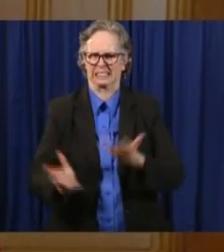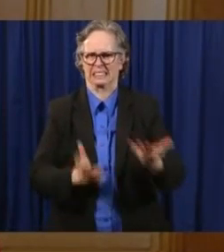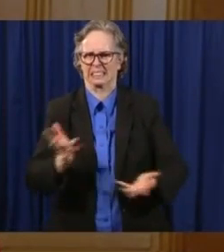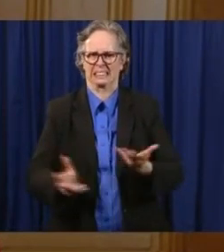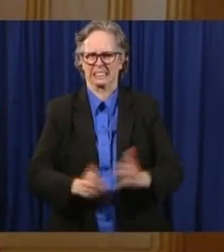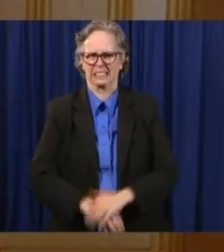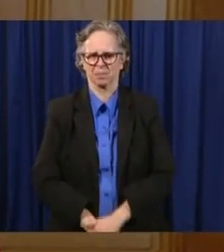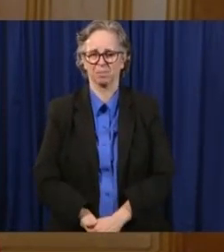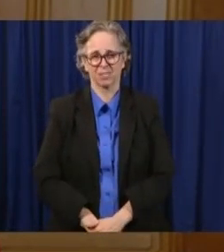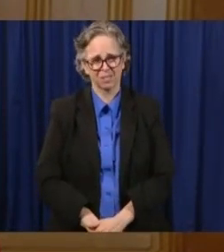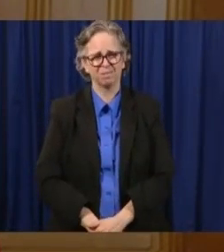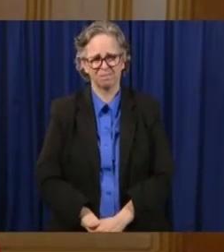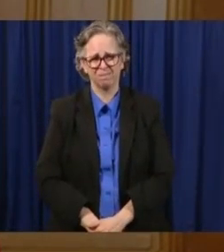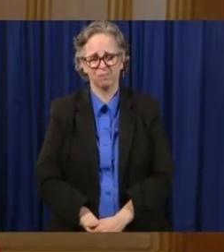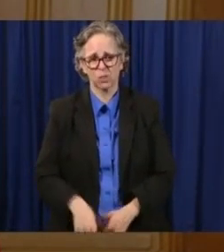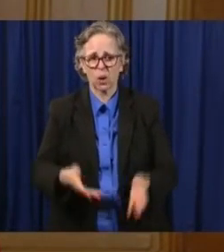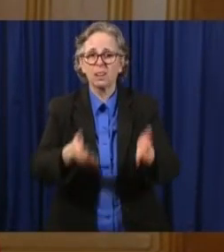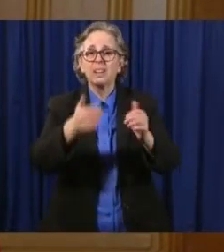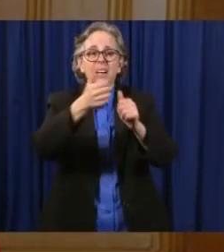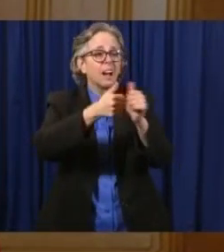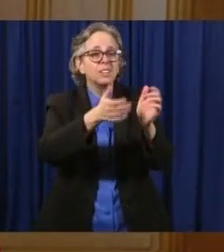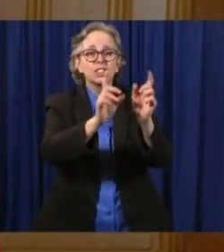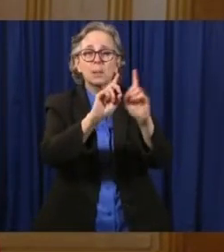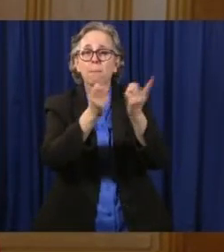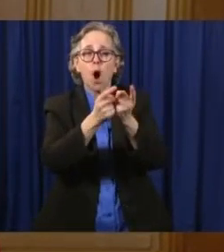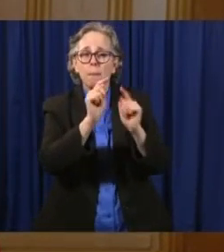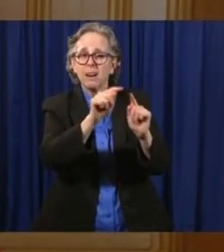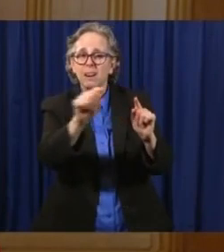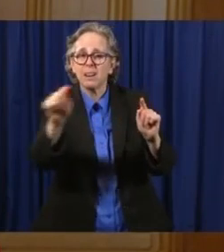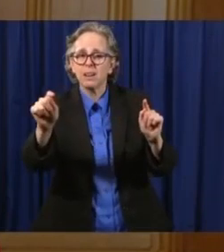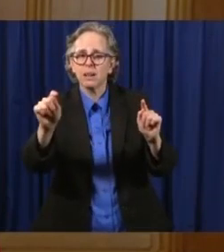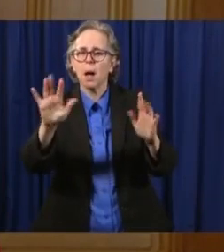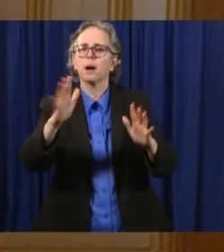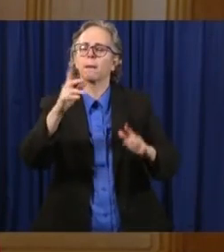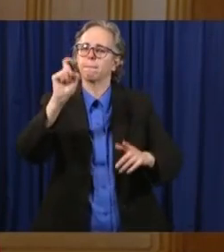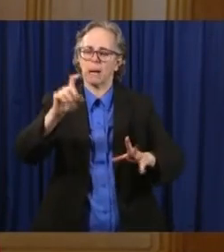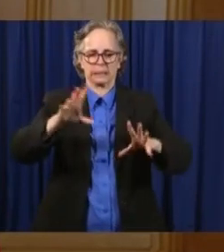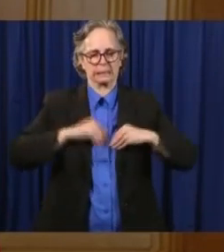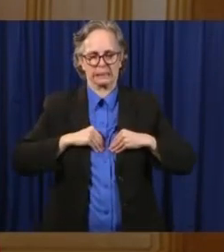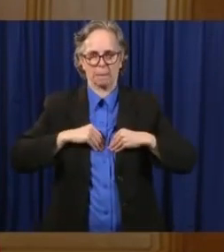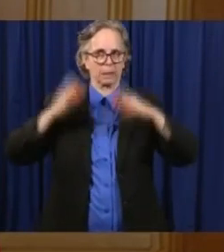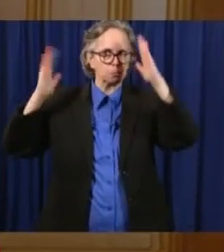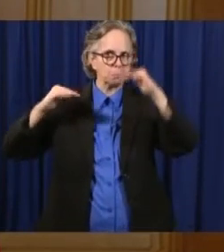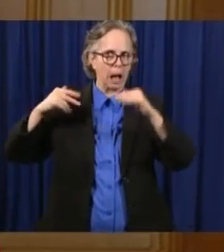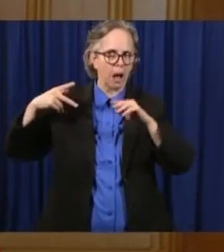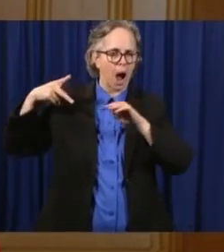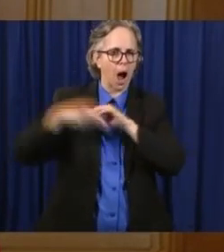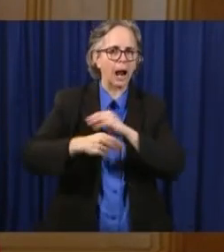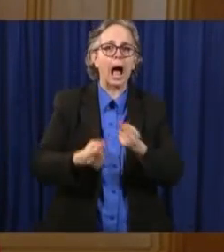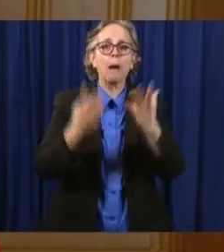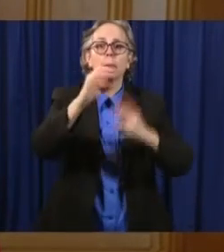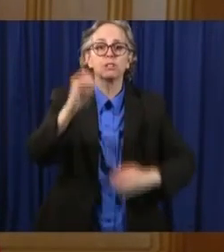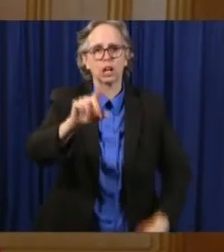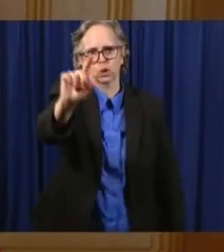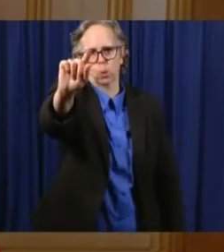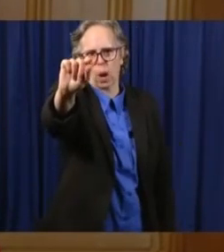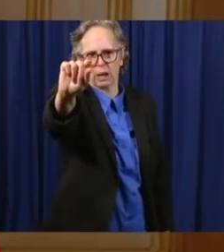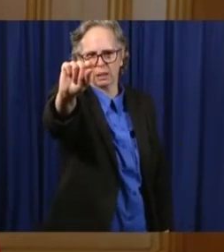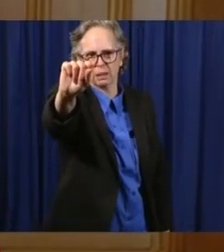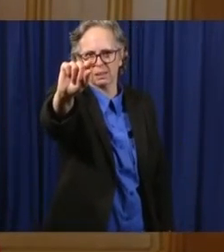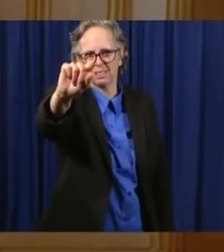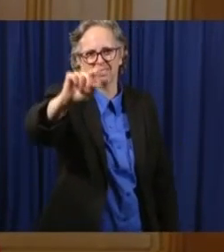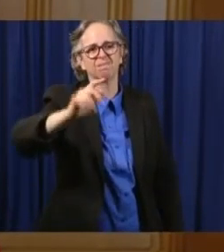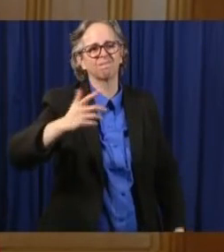the cabinet, to aim for 20%, knowing that some departments simply cannot do that